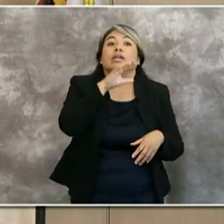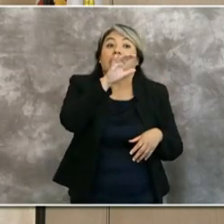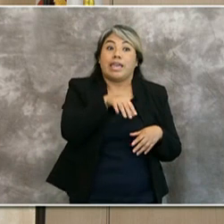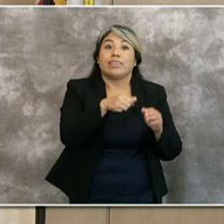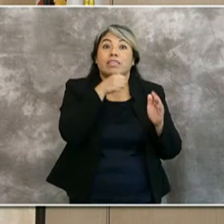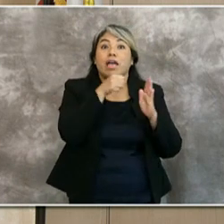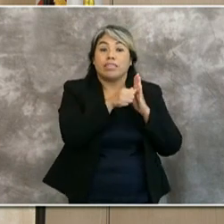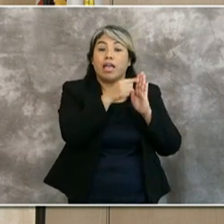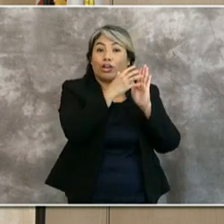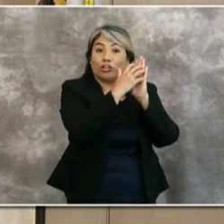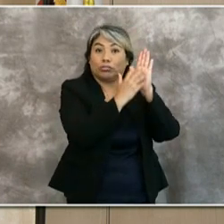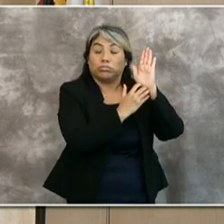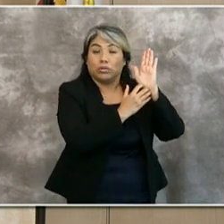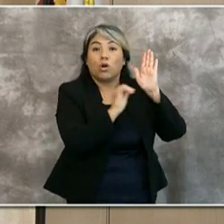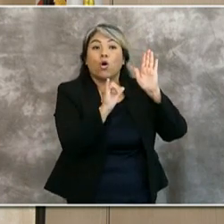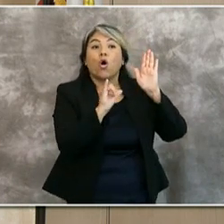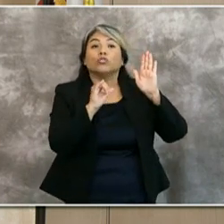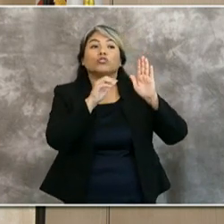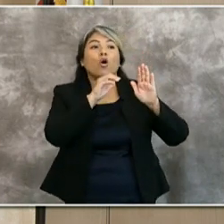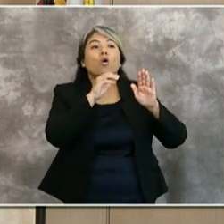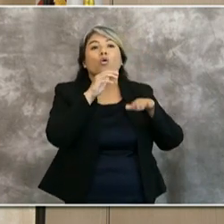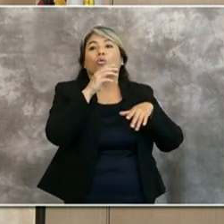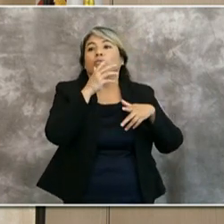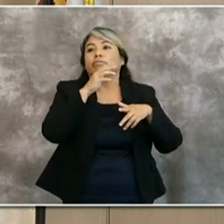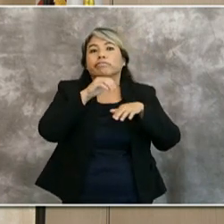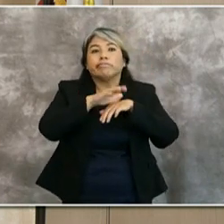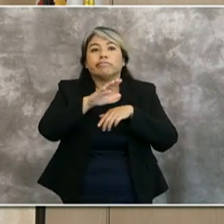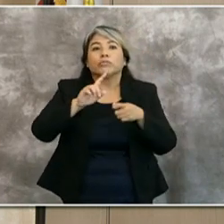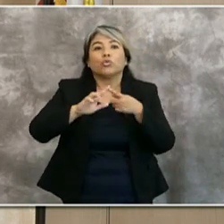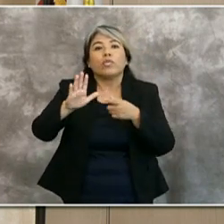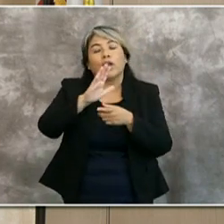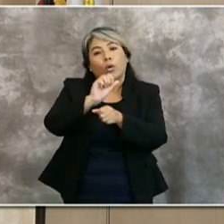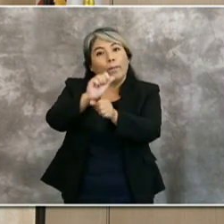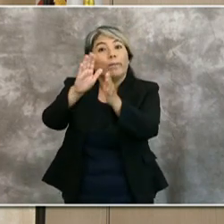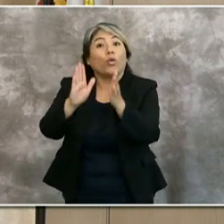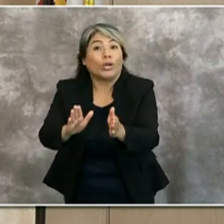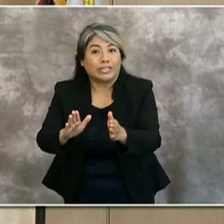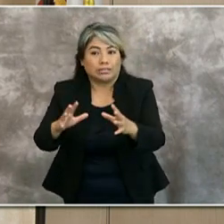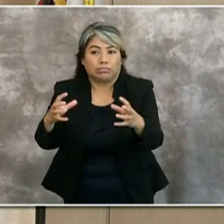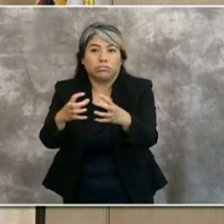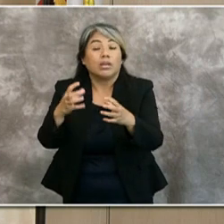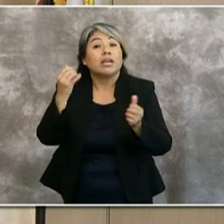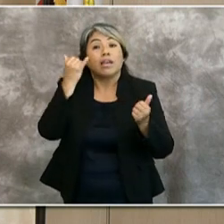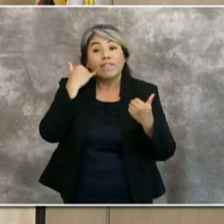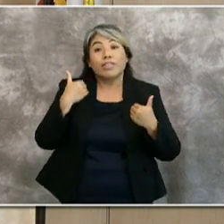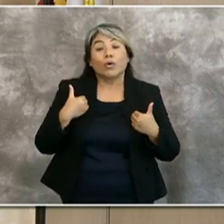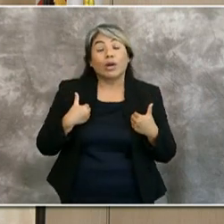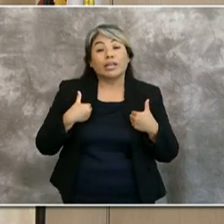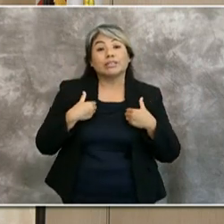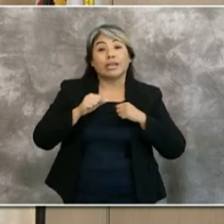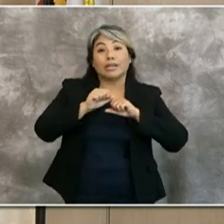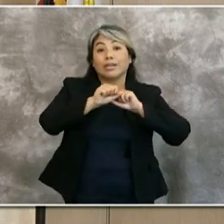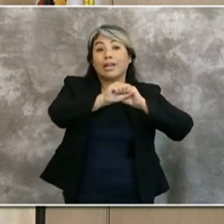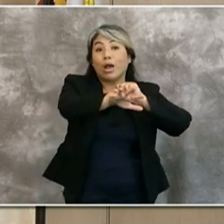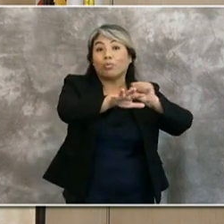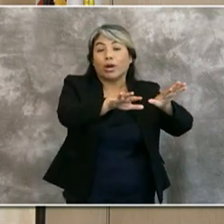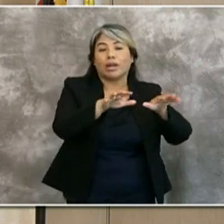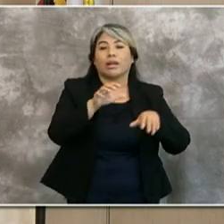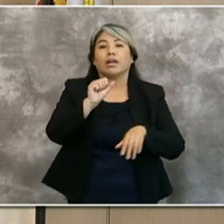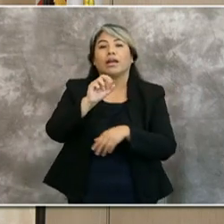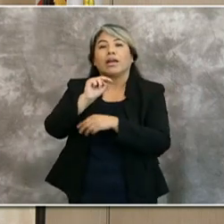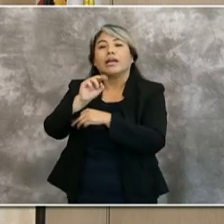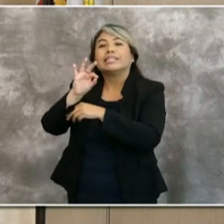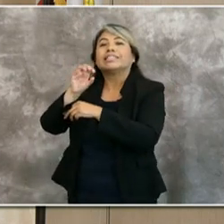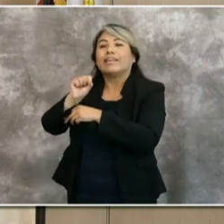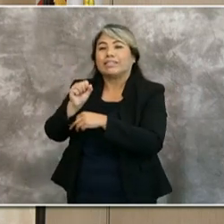that letter to also send out to their employees. If there is an outbreak, SNFs is